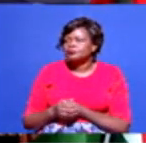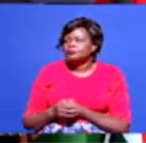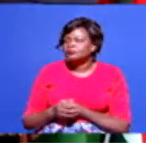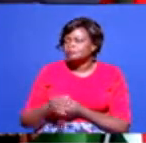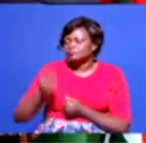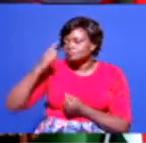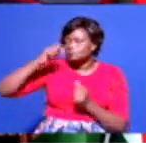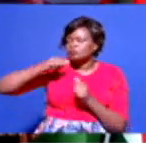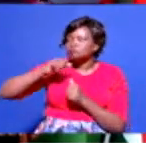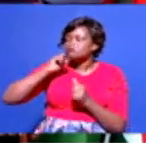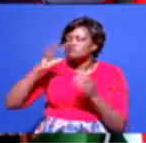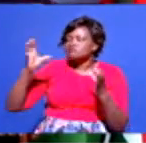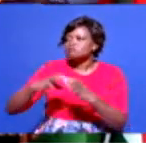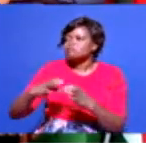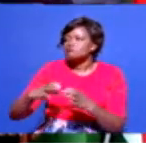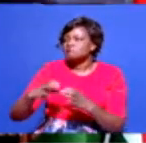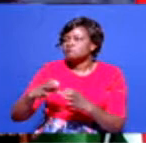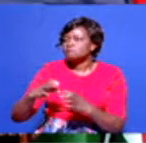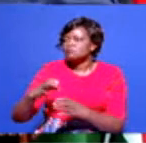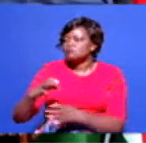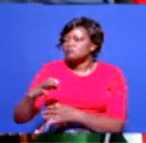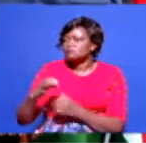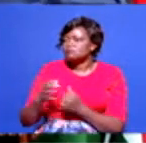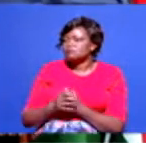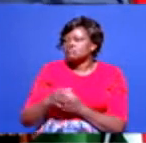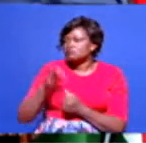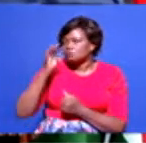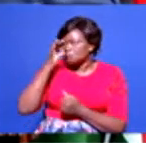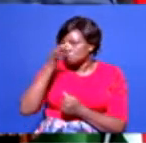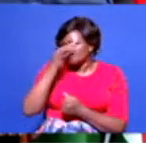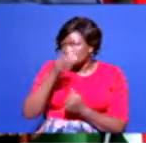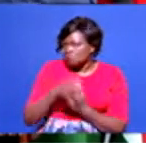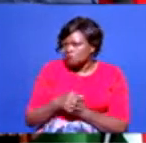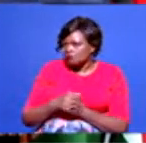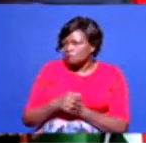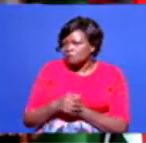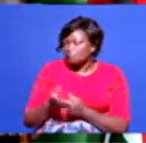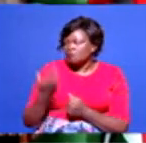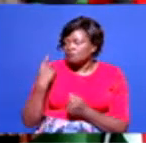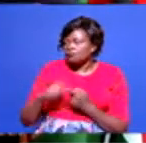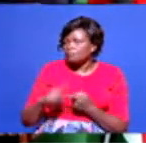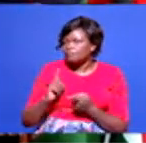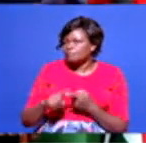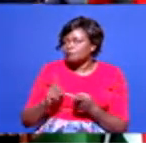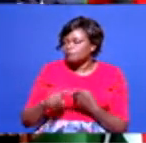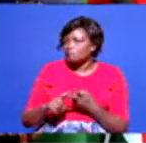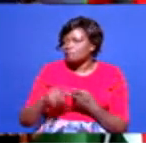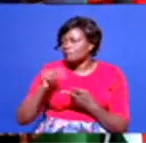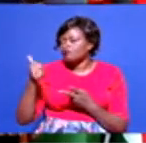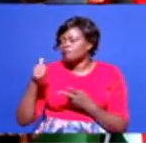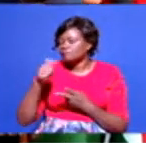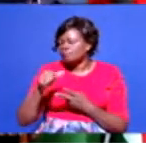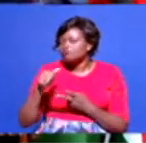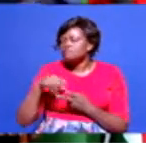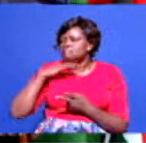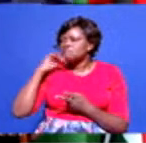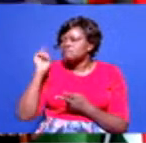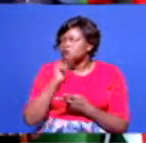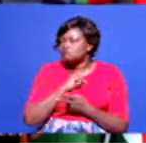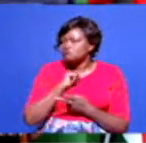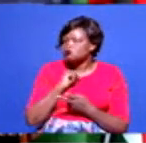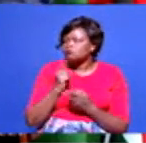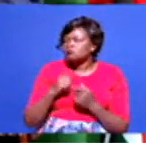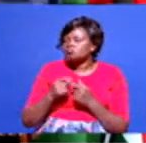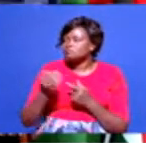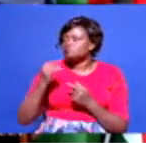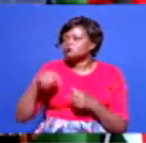of the Mwai Kibaki, there was the, you know, others who have passed on. And you ask